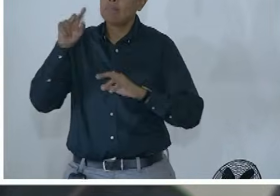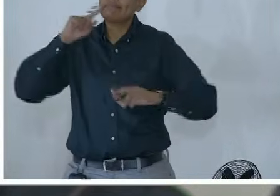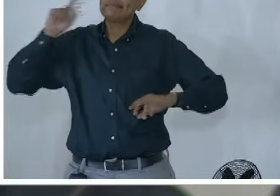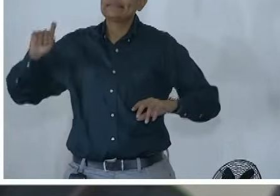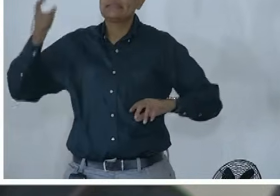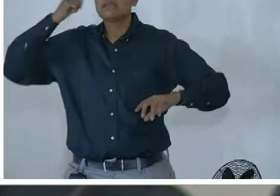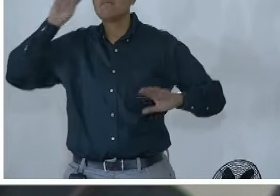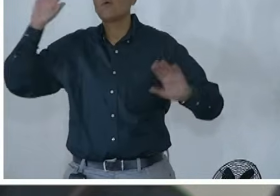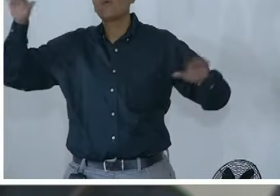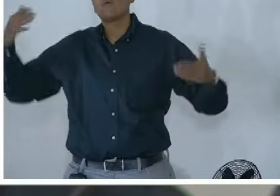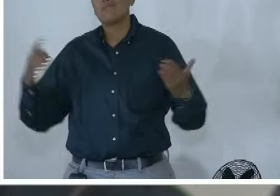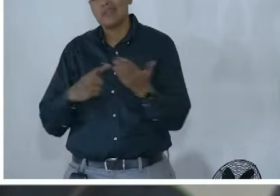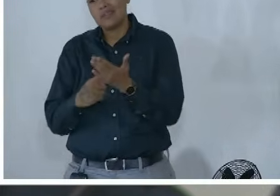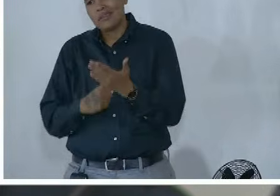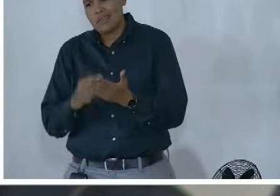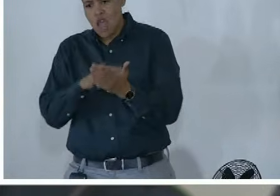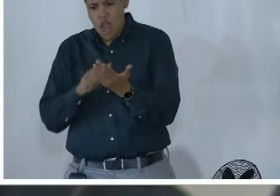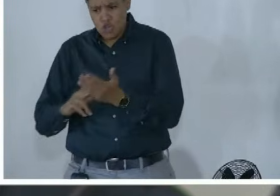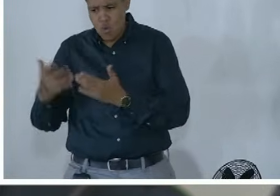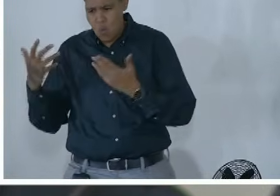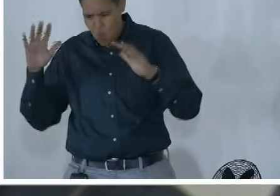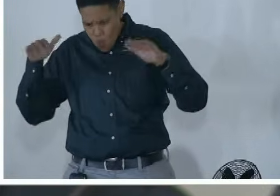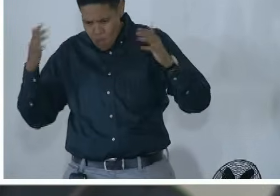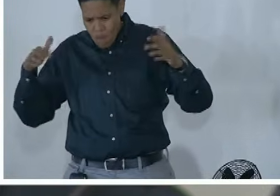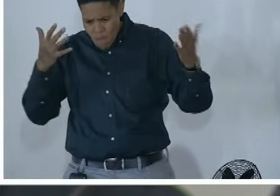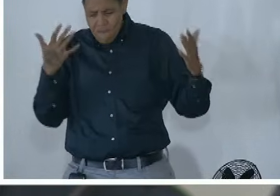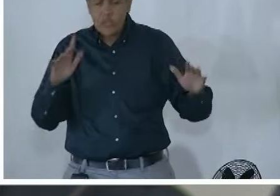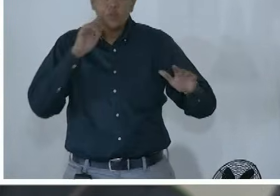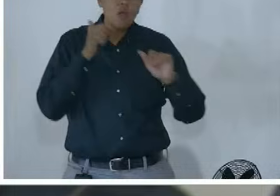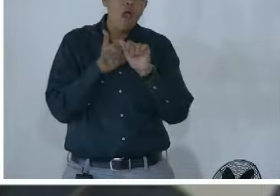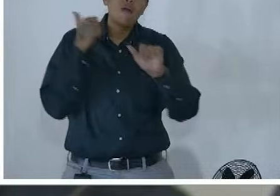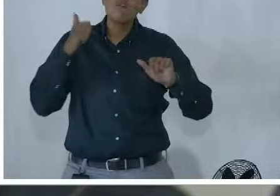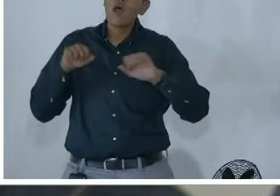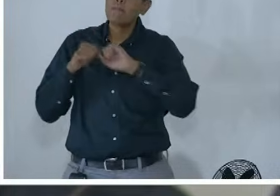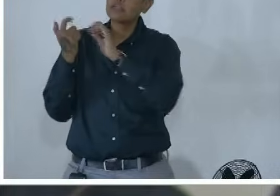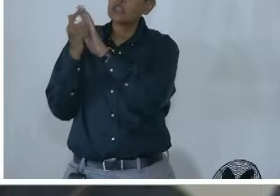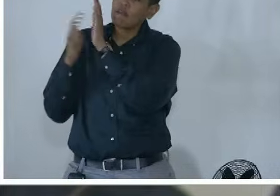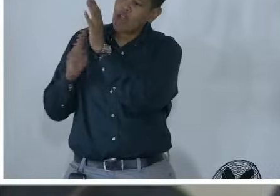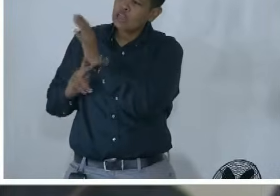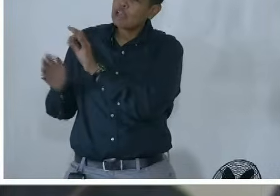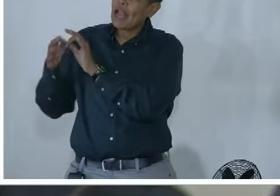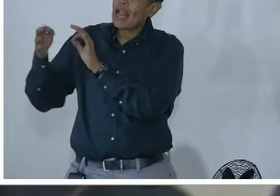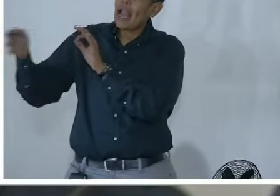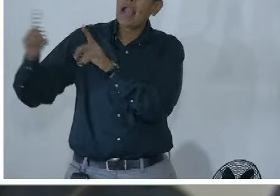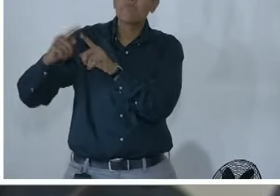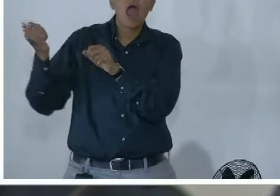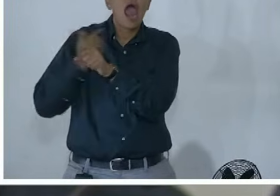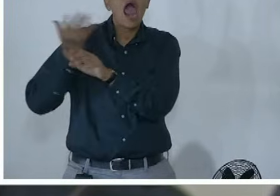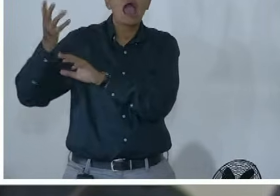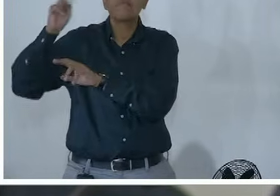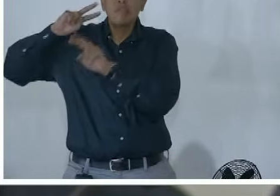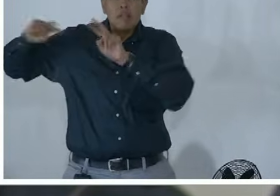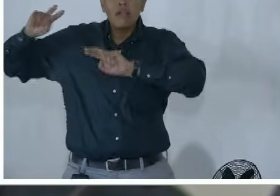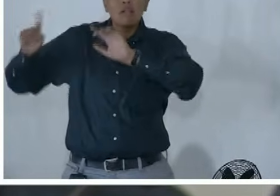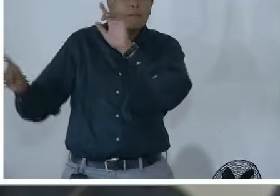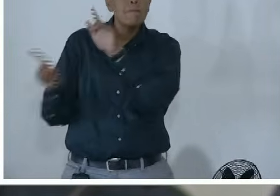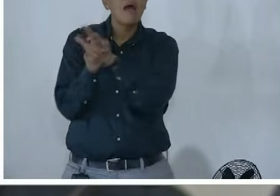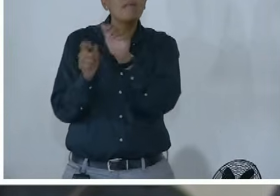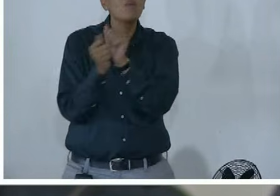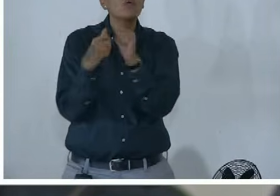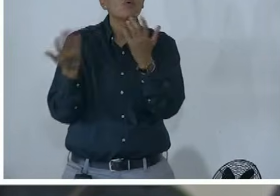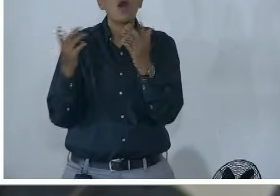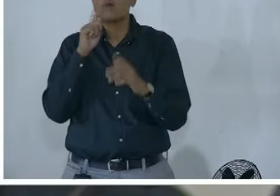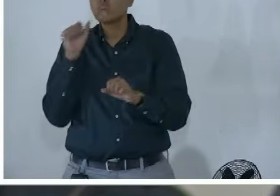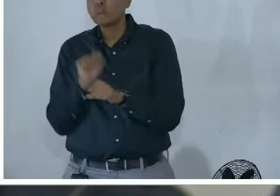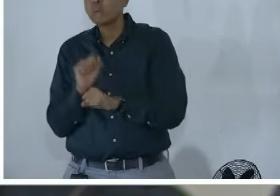for renegotiation of contract, which would avoid breach of contract, delay, and everything else that comes with a